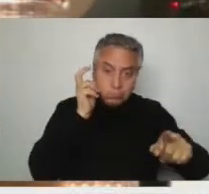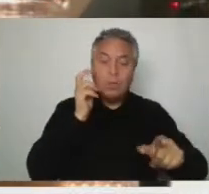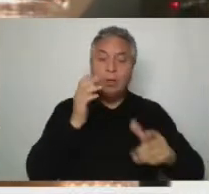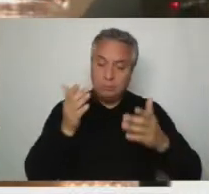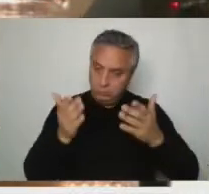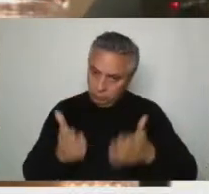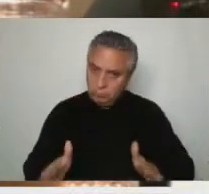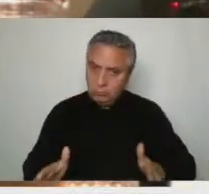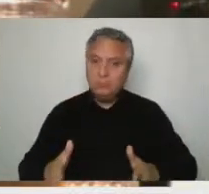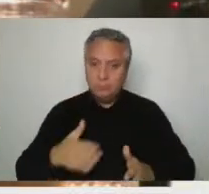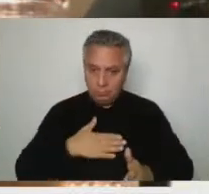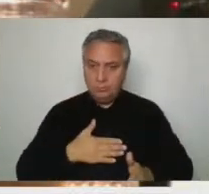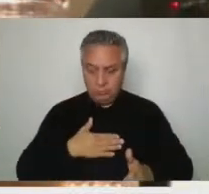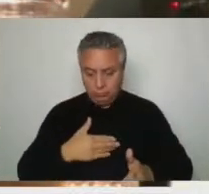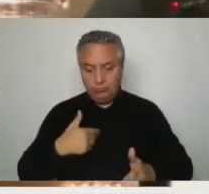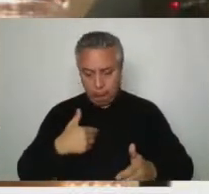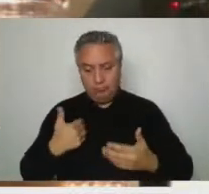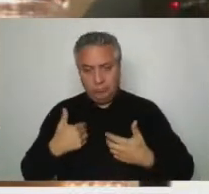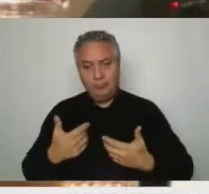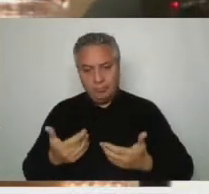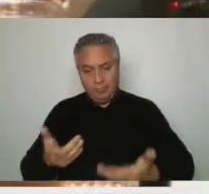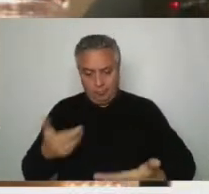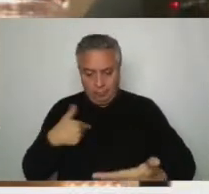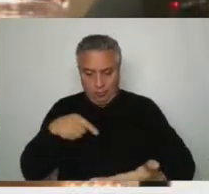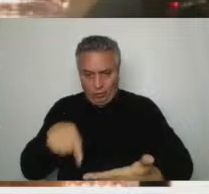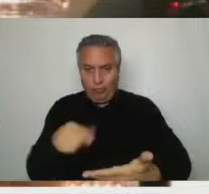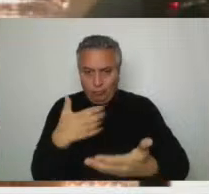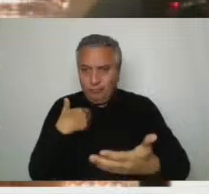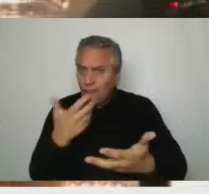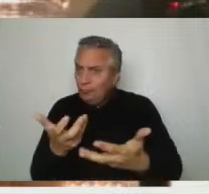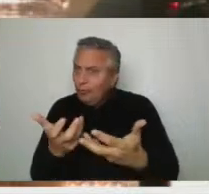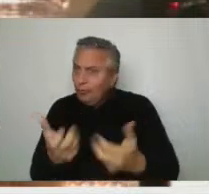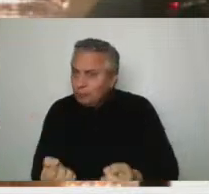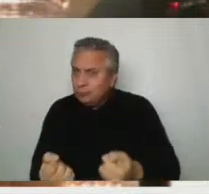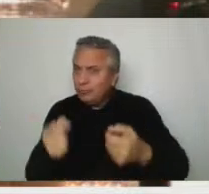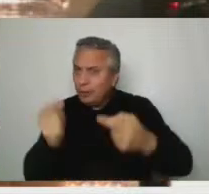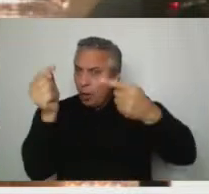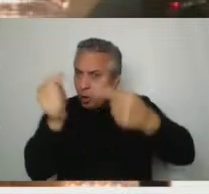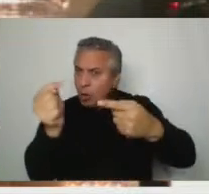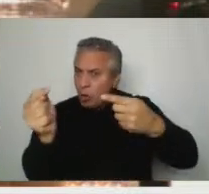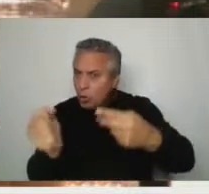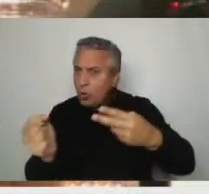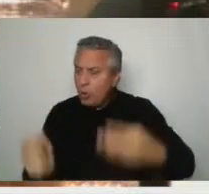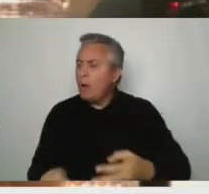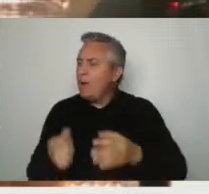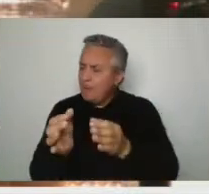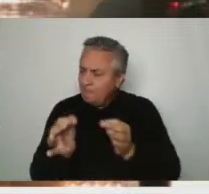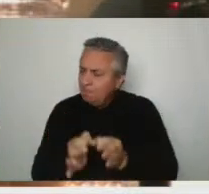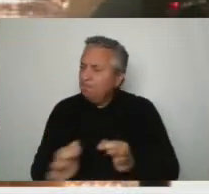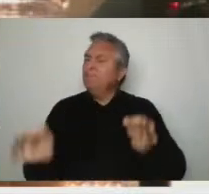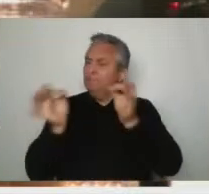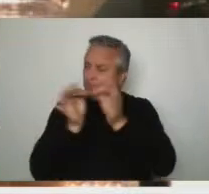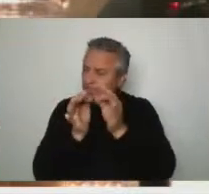this event, undoubtedly we have very important things to consider.